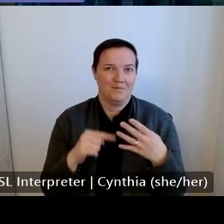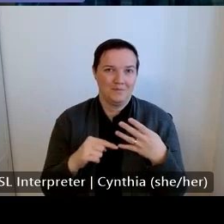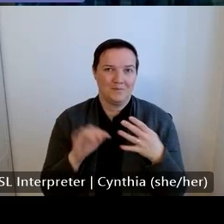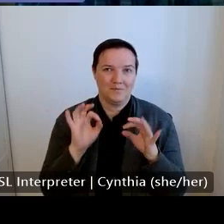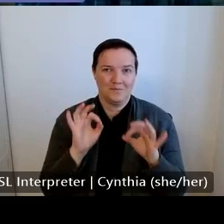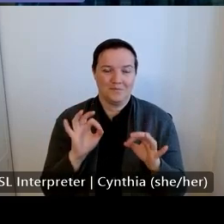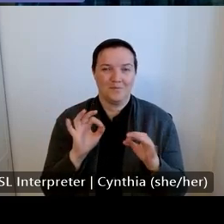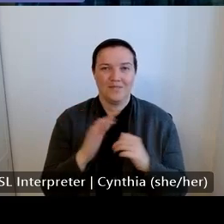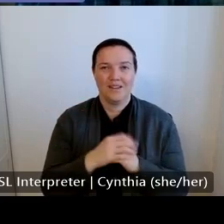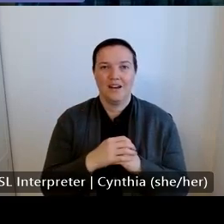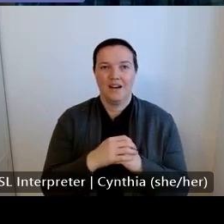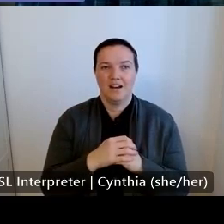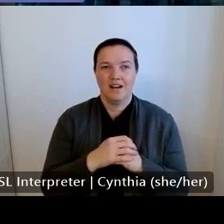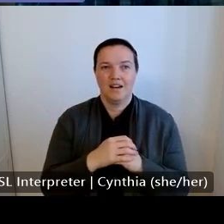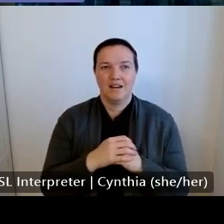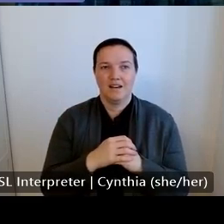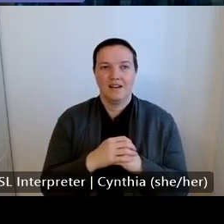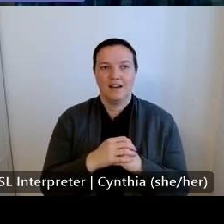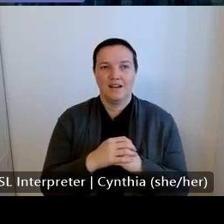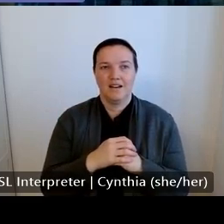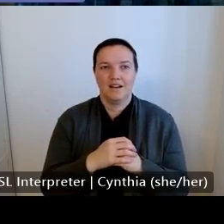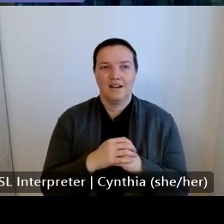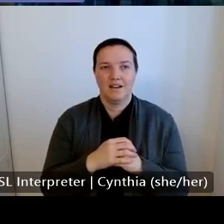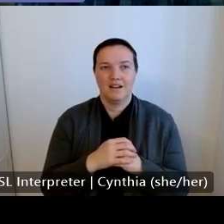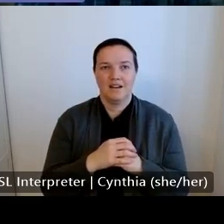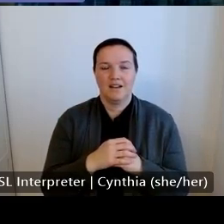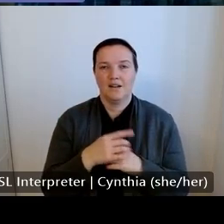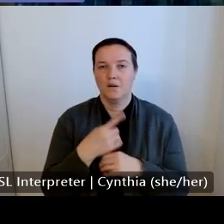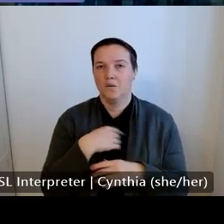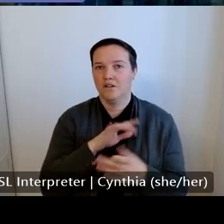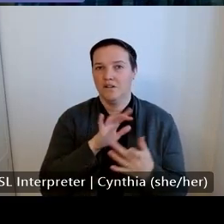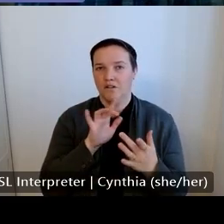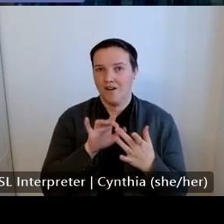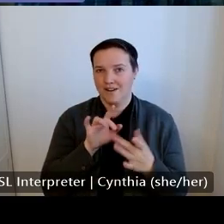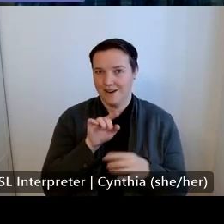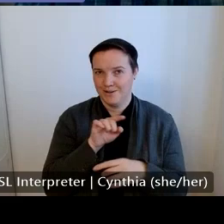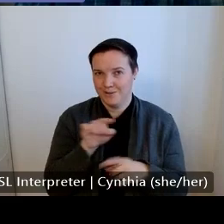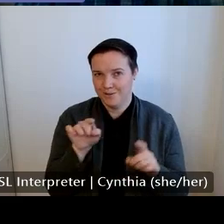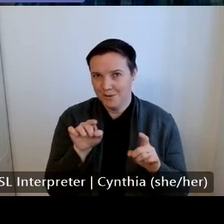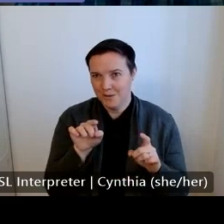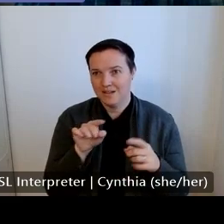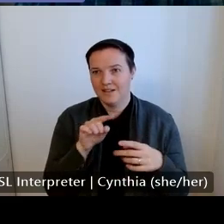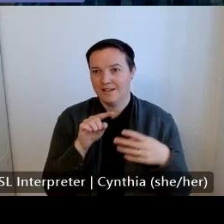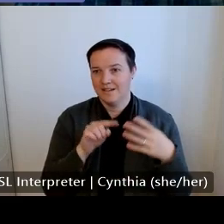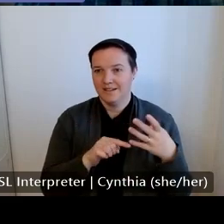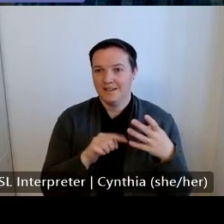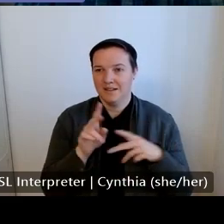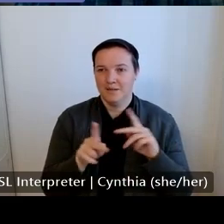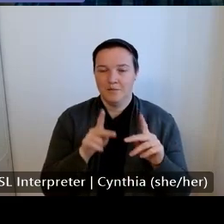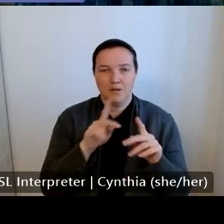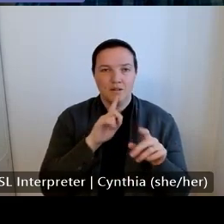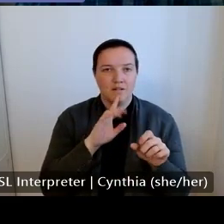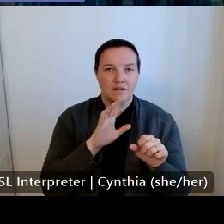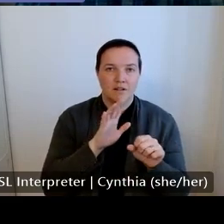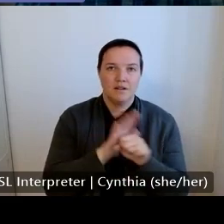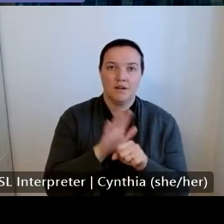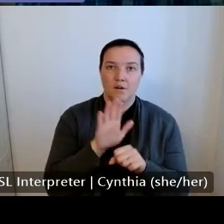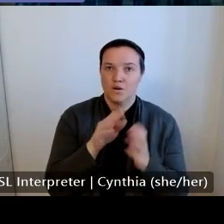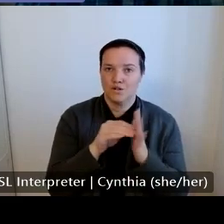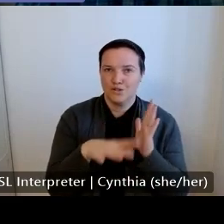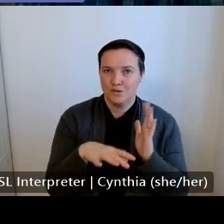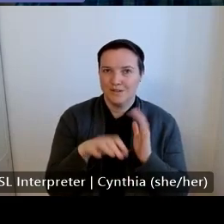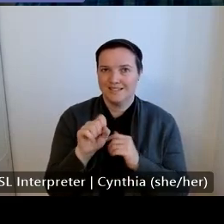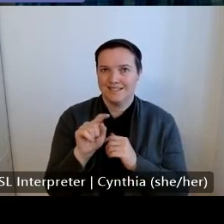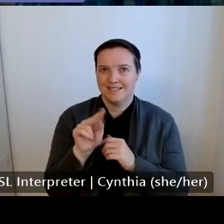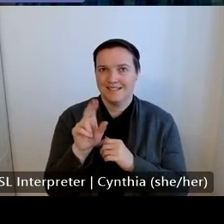And as I said, we'll contact you and verify your your student status,